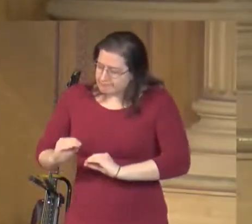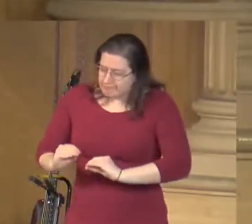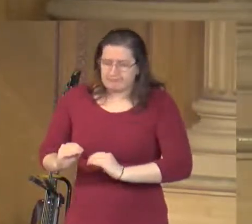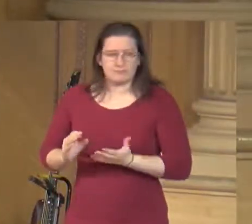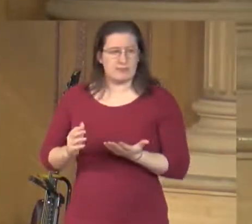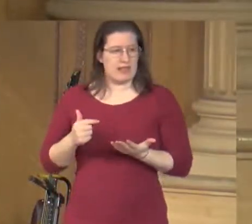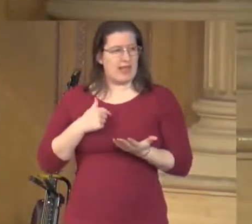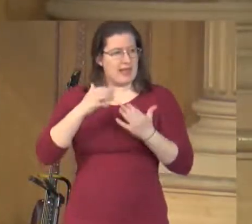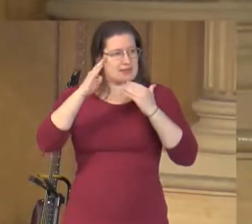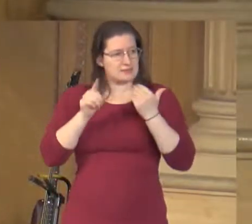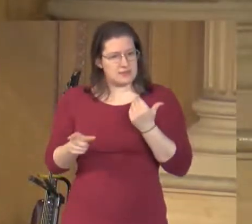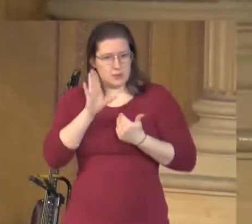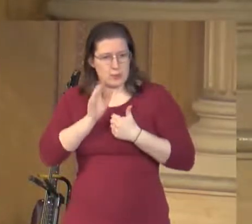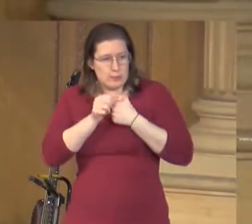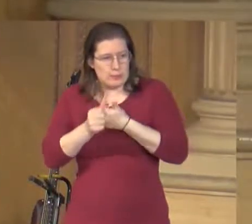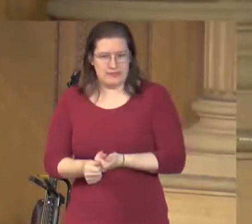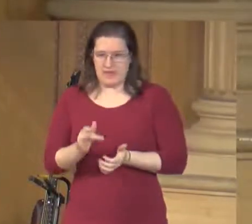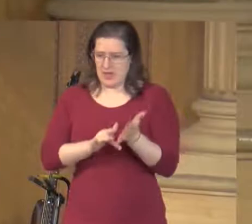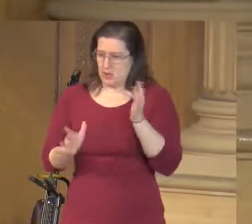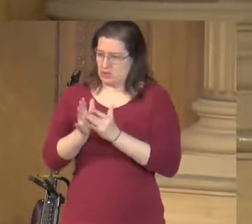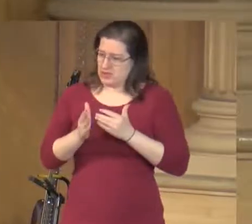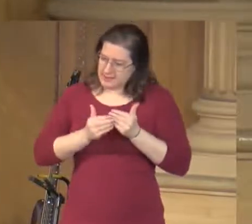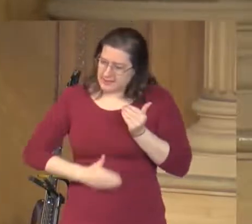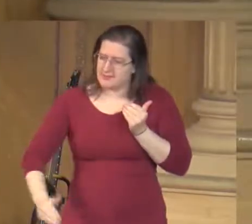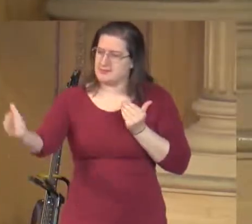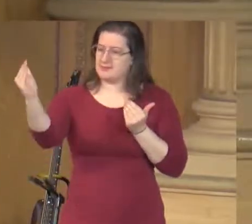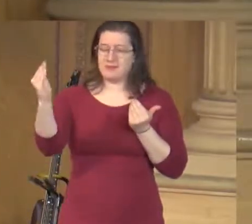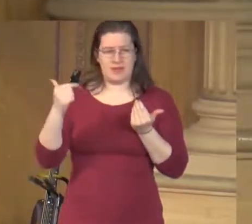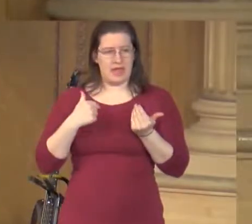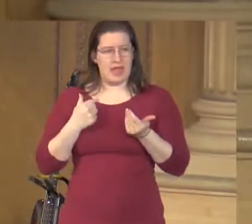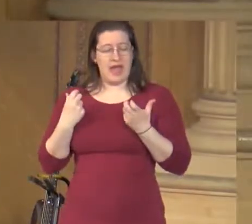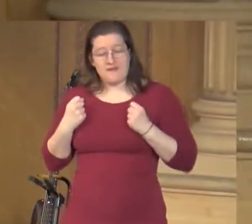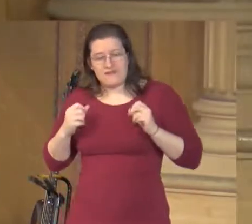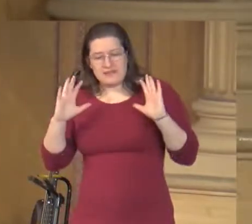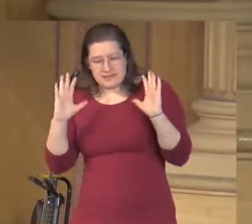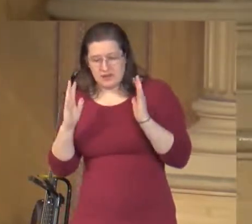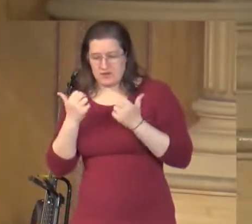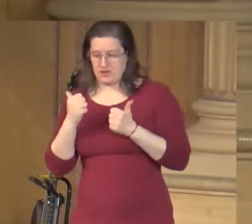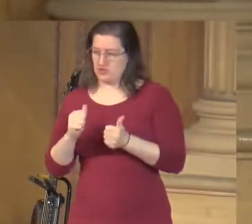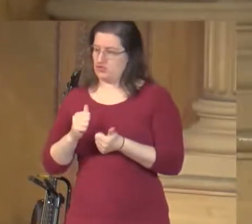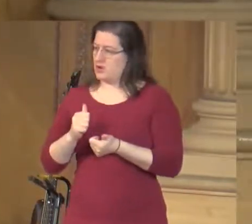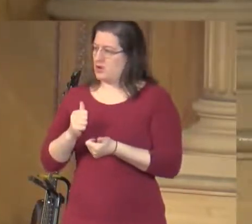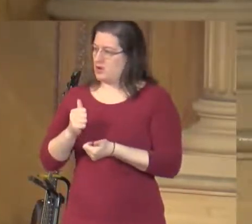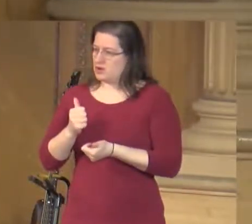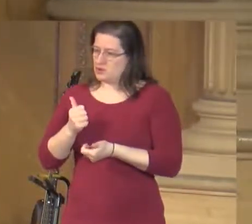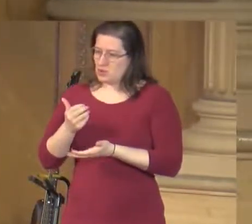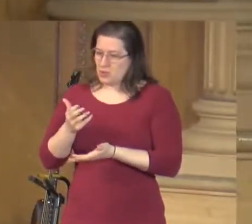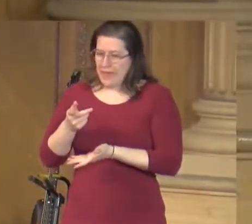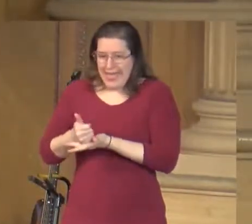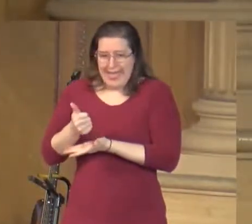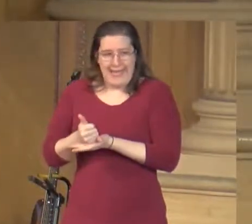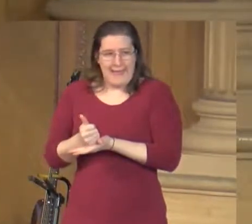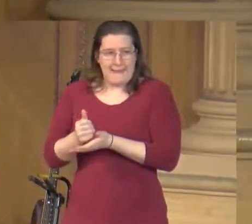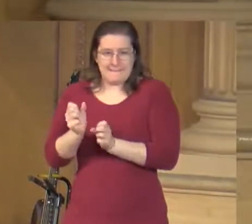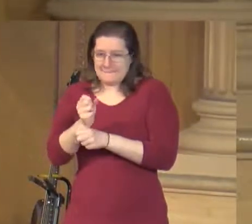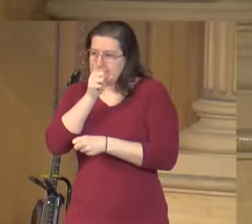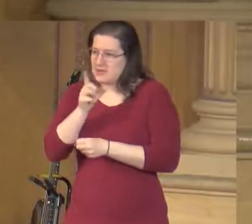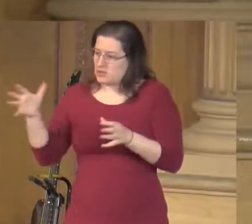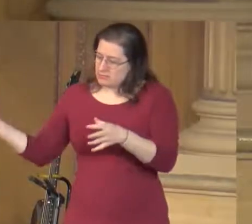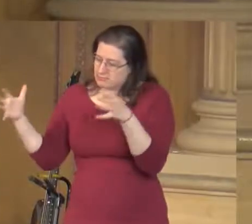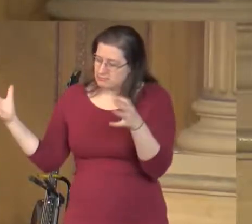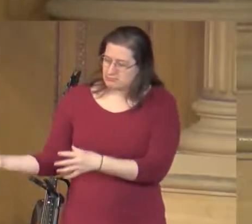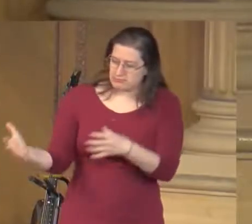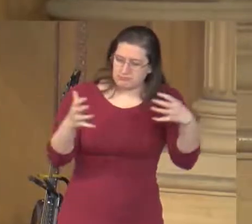expectation that they'll follow Jesus for the rest of their lives. And you've made sacrifices to try to keep them in the places where they're learning about Christ.